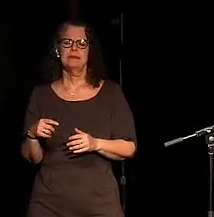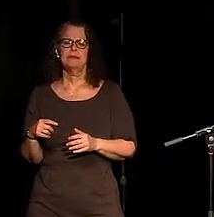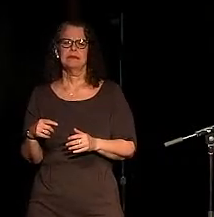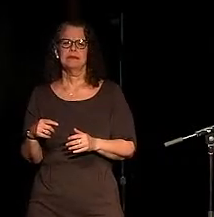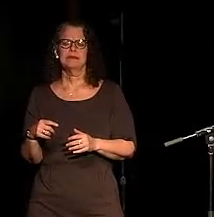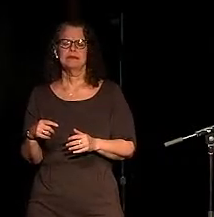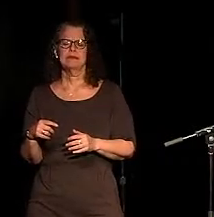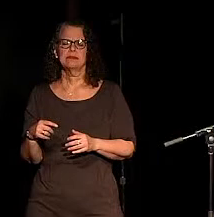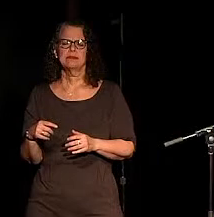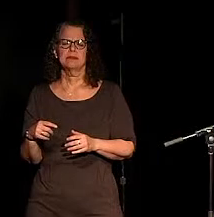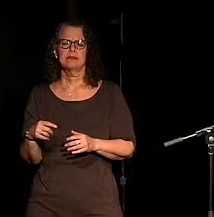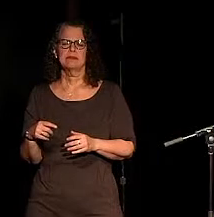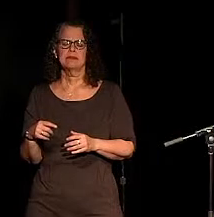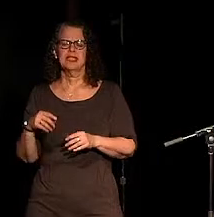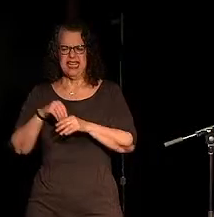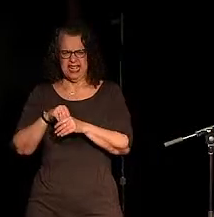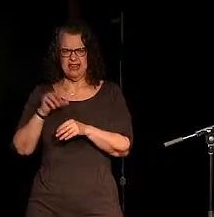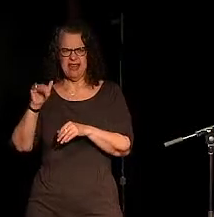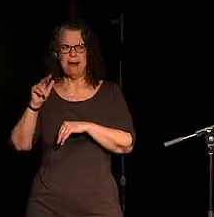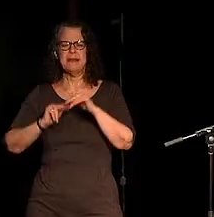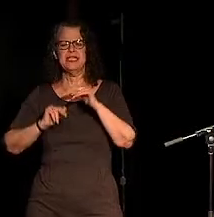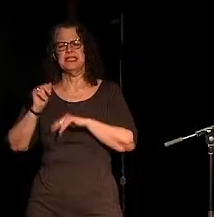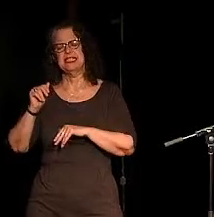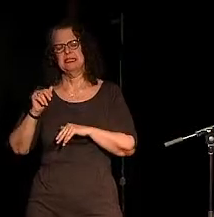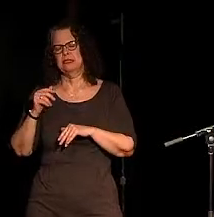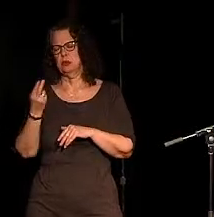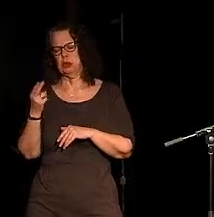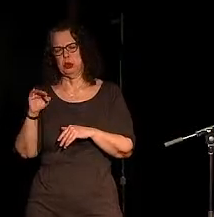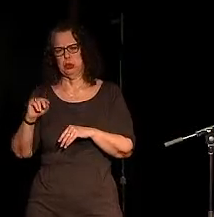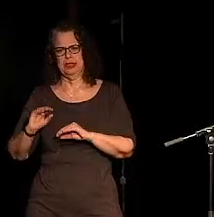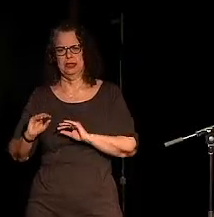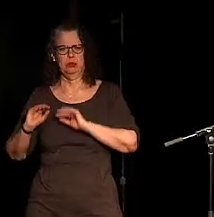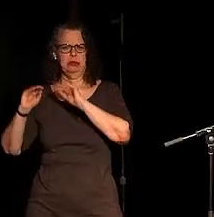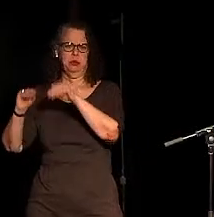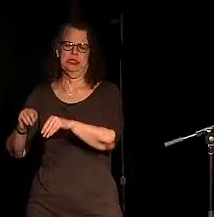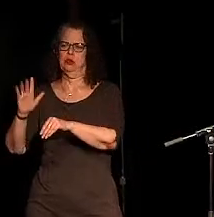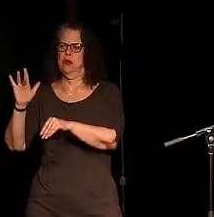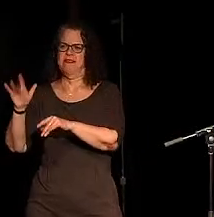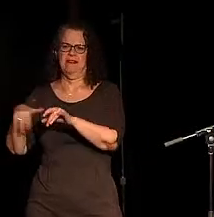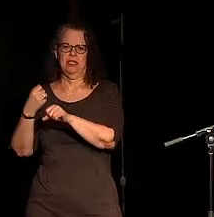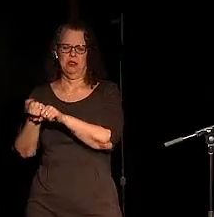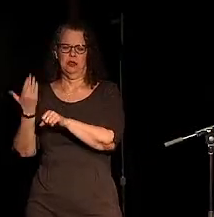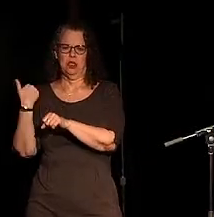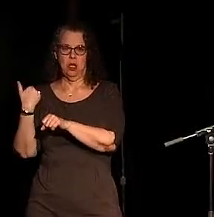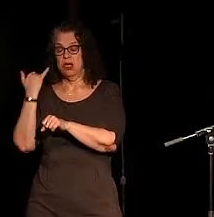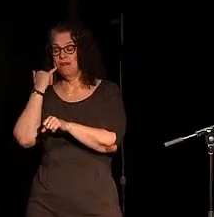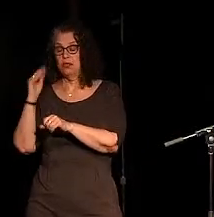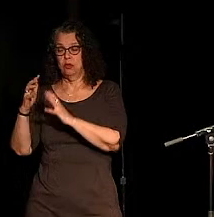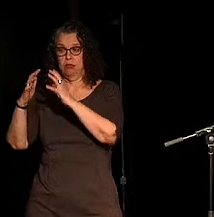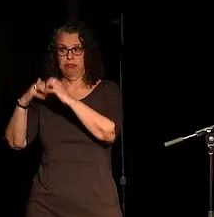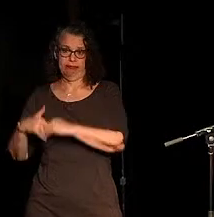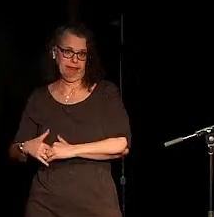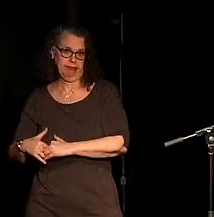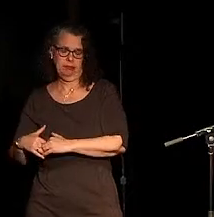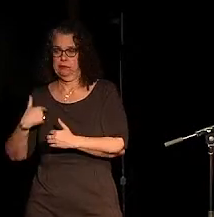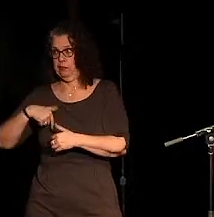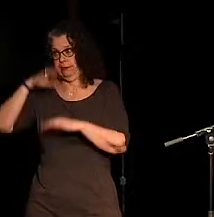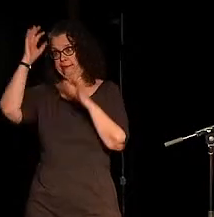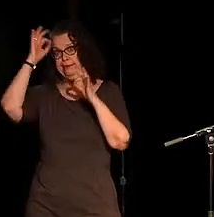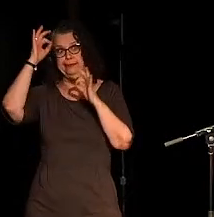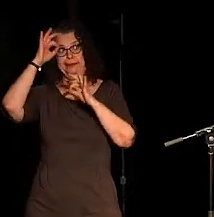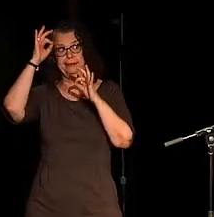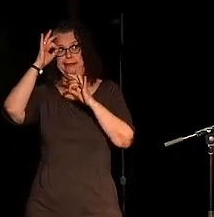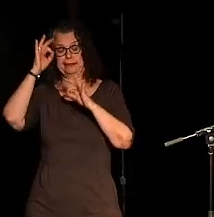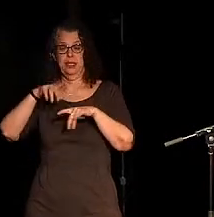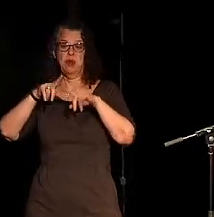the building, built in 20, 25 years ago. If the unit goes down, we would not know. And we rely on